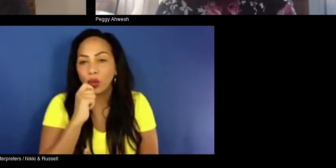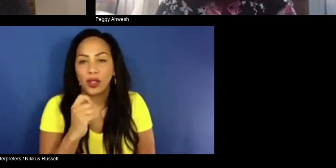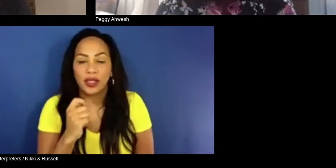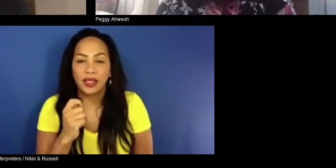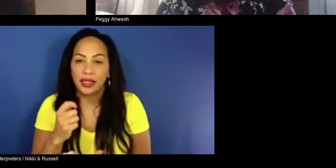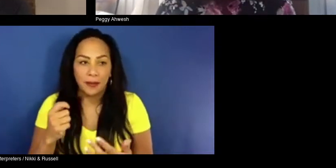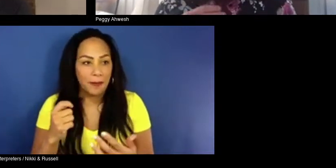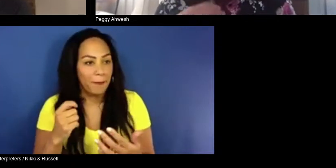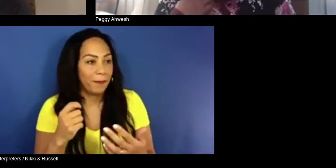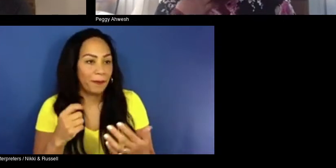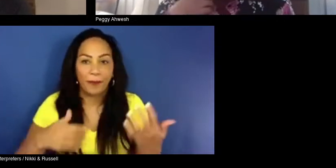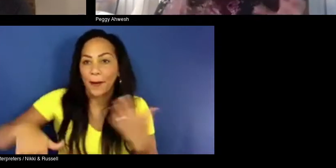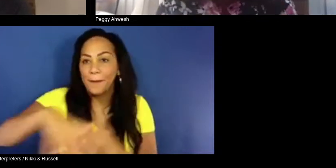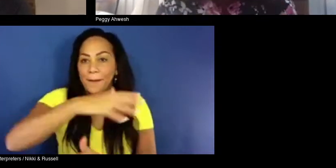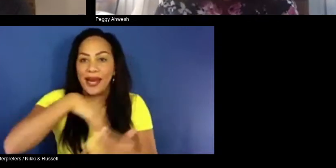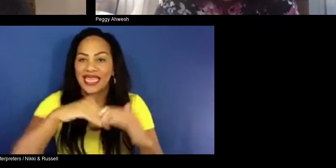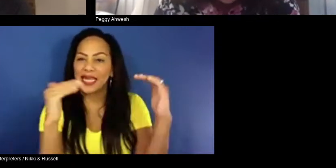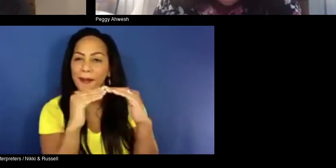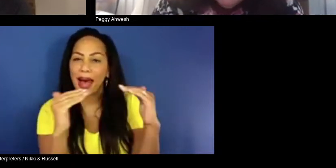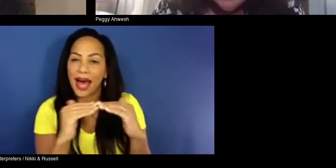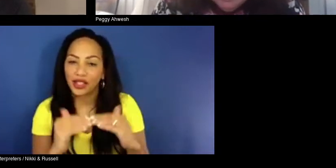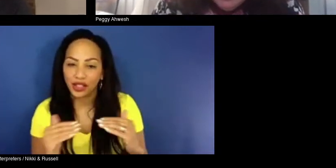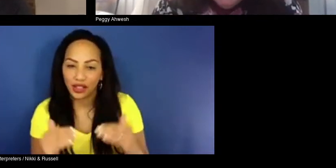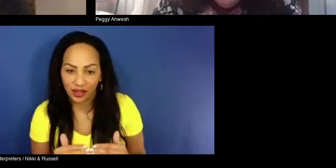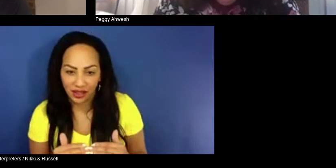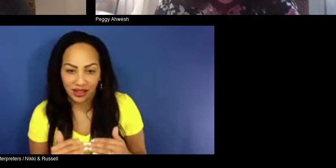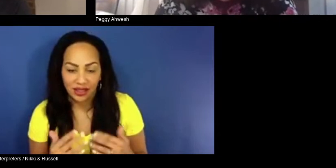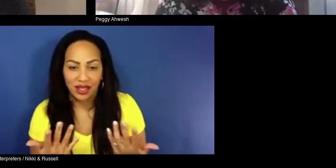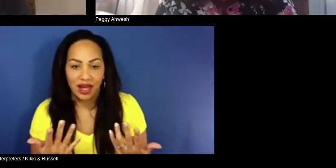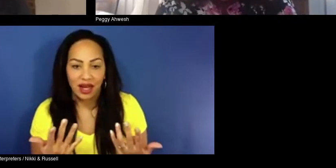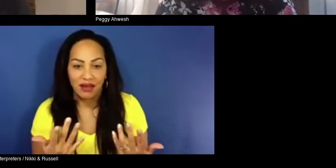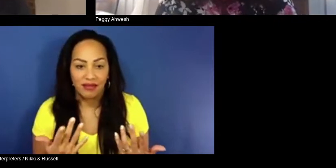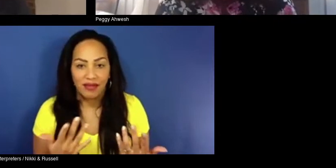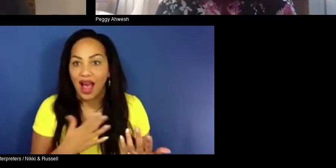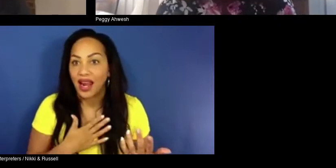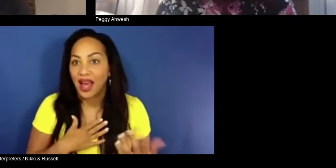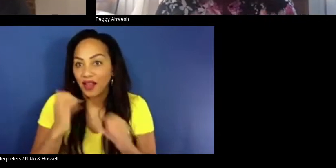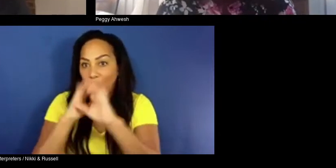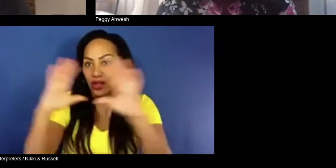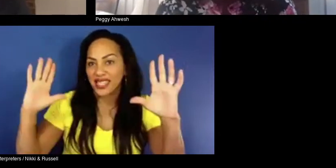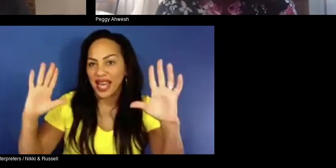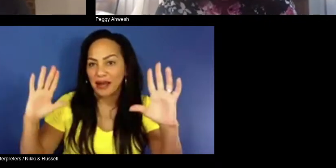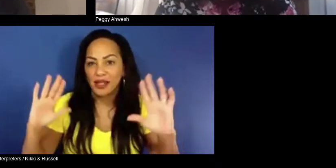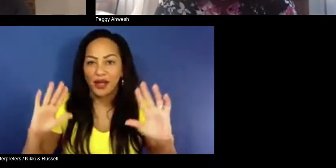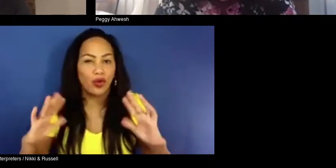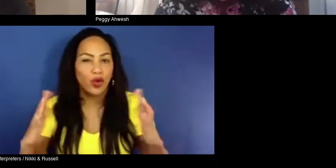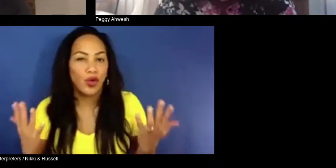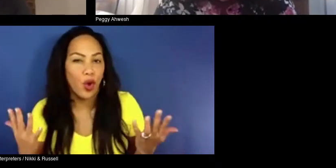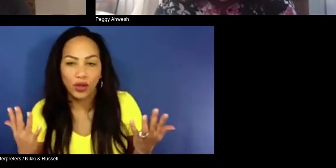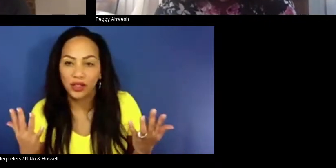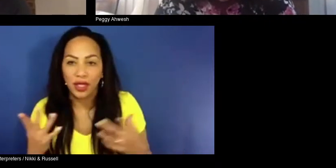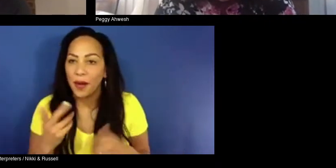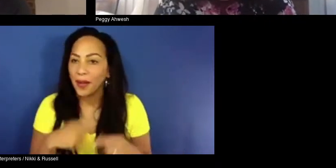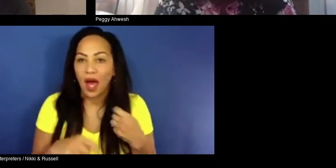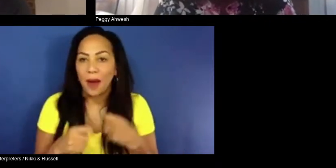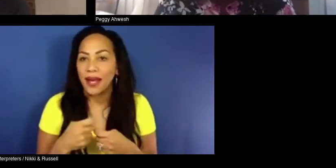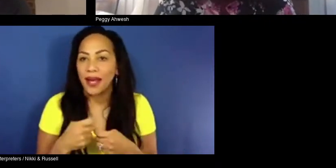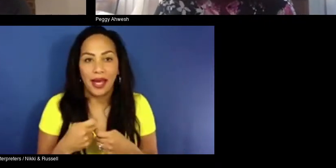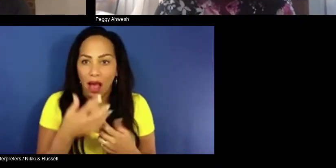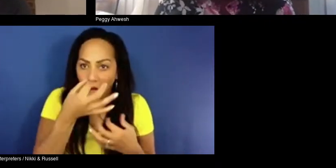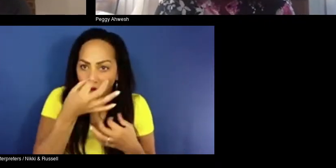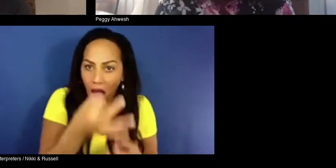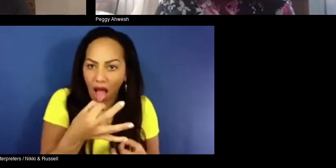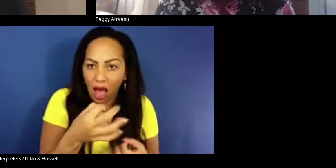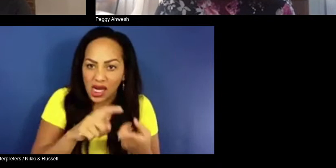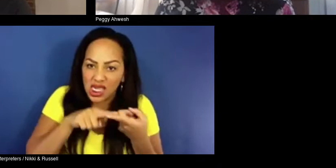like locked in to the singularity of the material that I've chosen. And